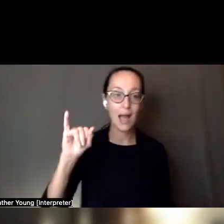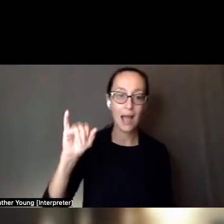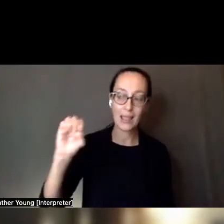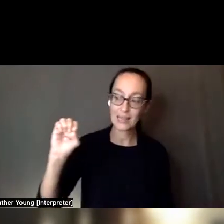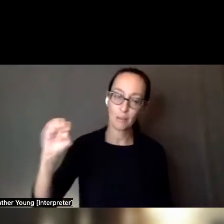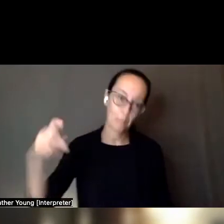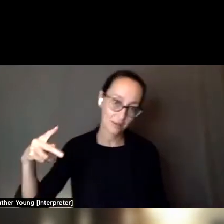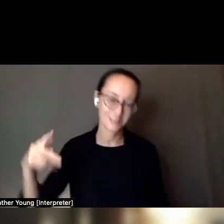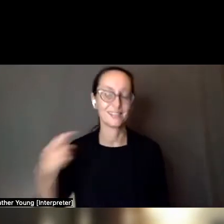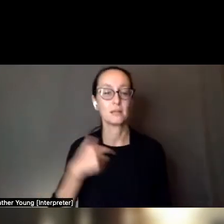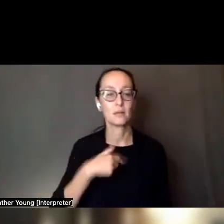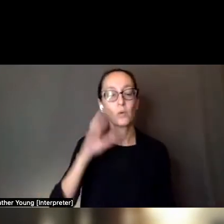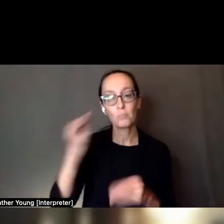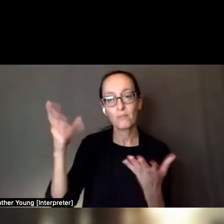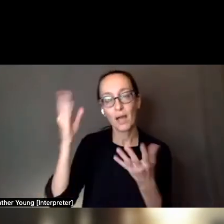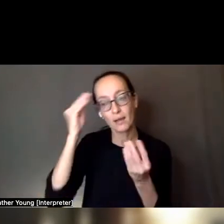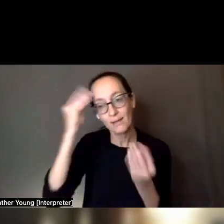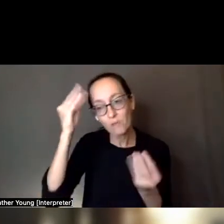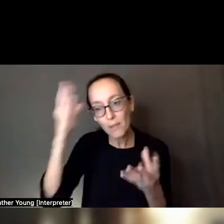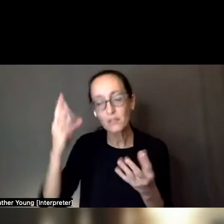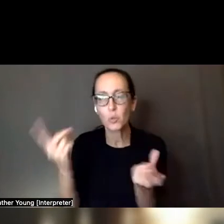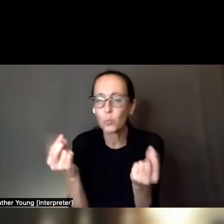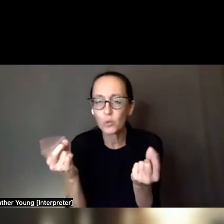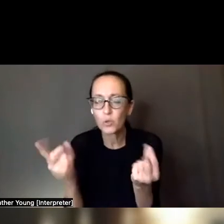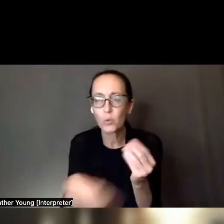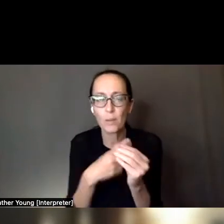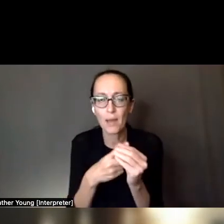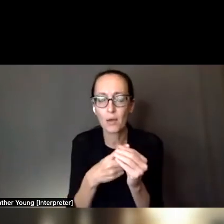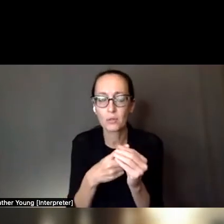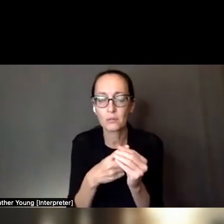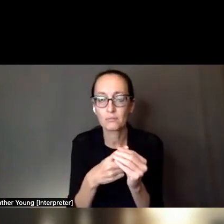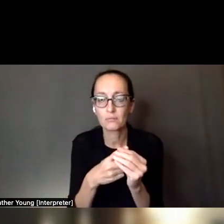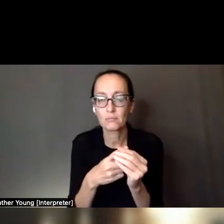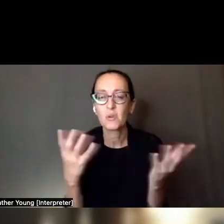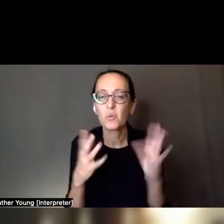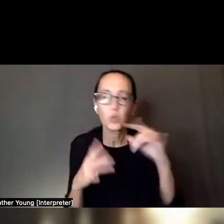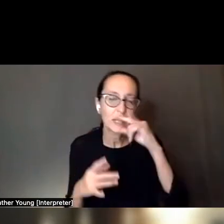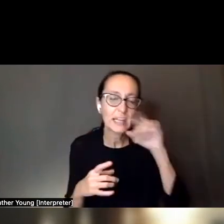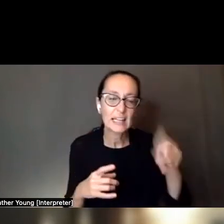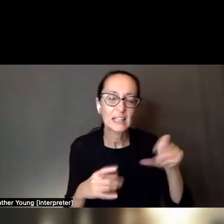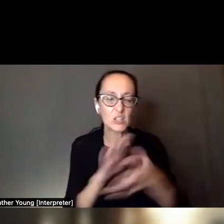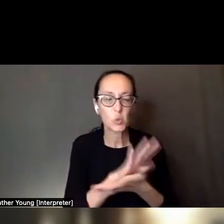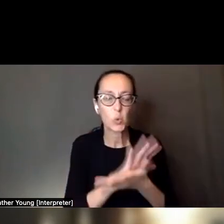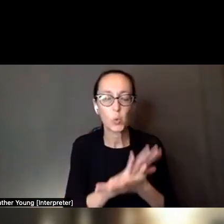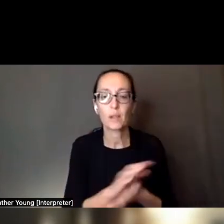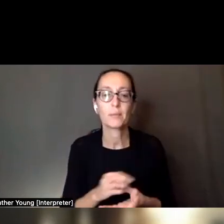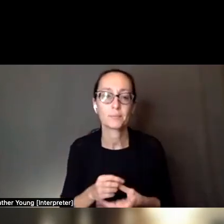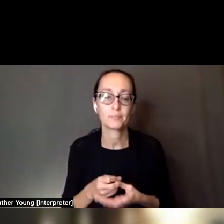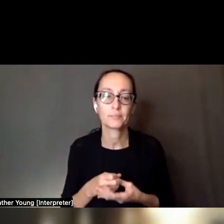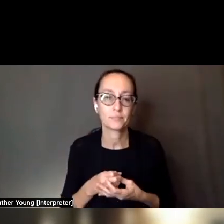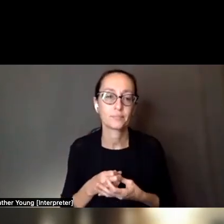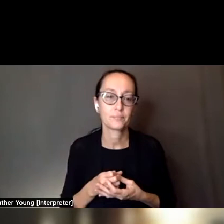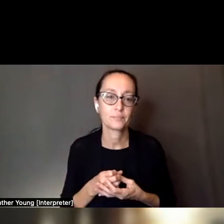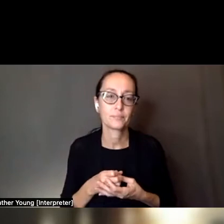information on what to do about getting what your child needs at school, and a whole range of really